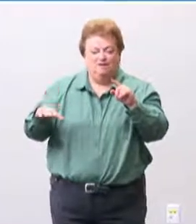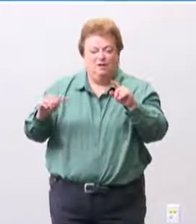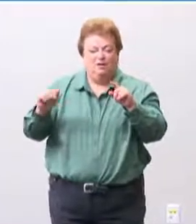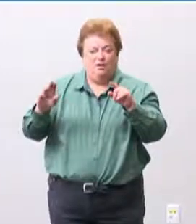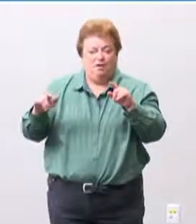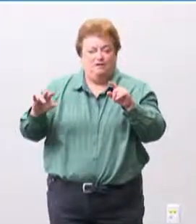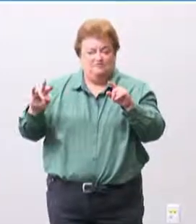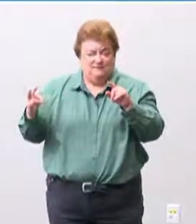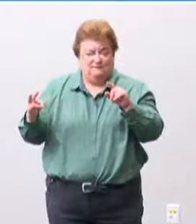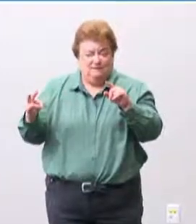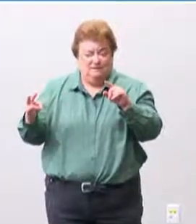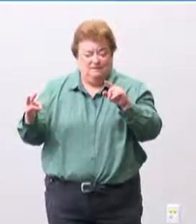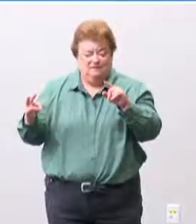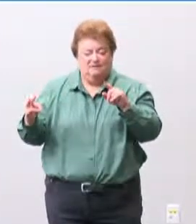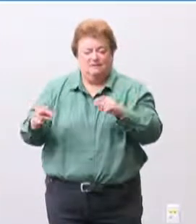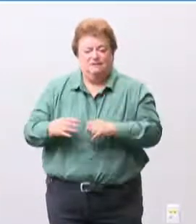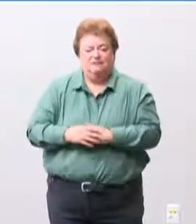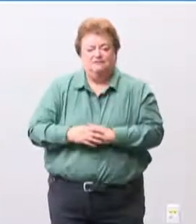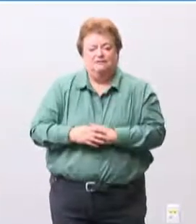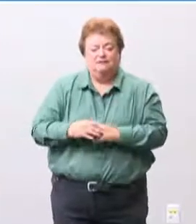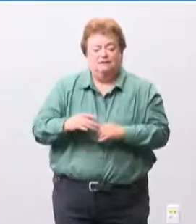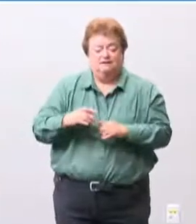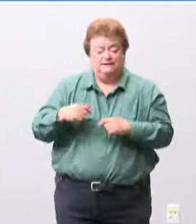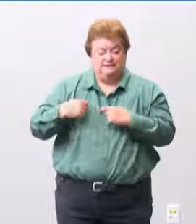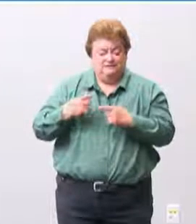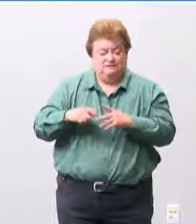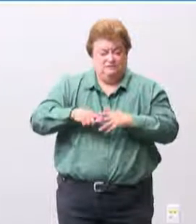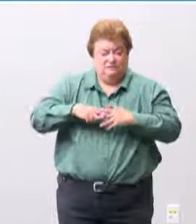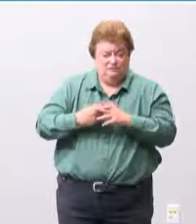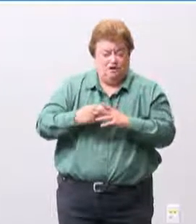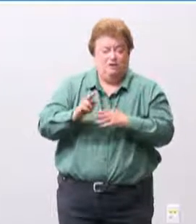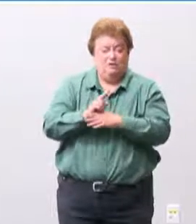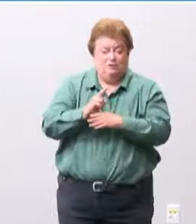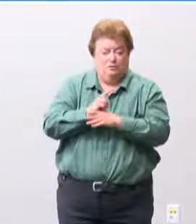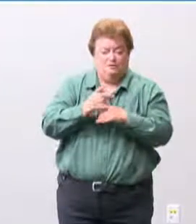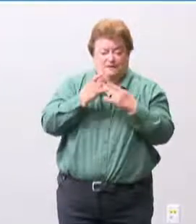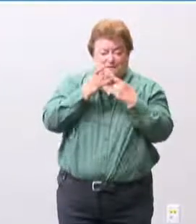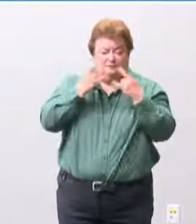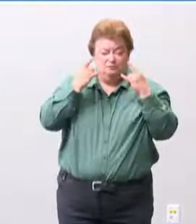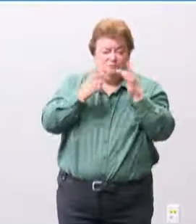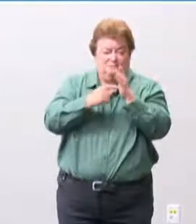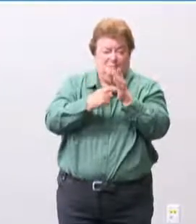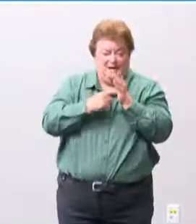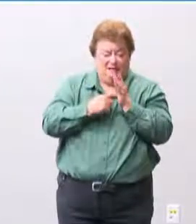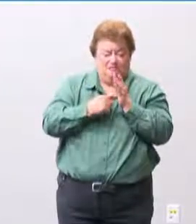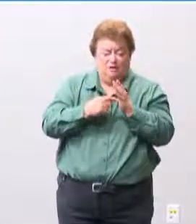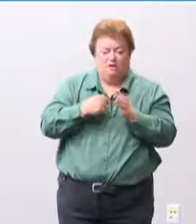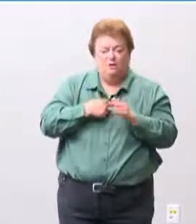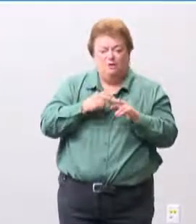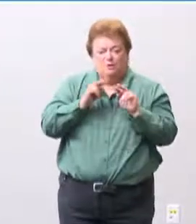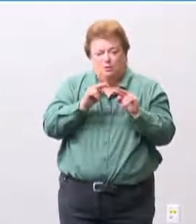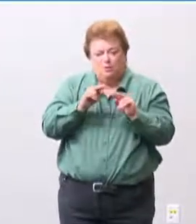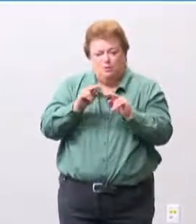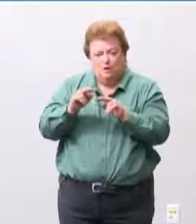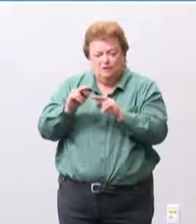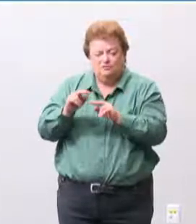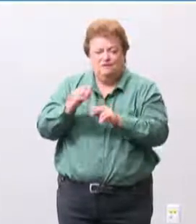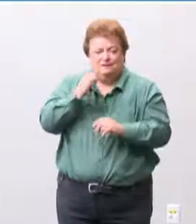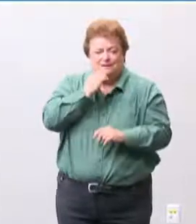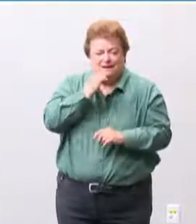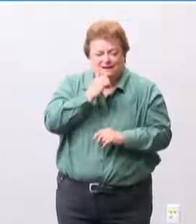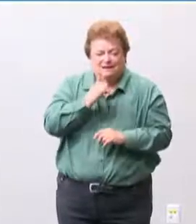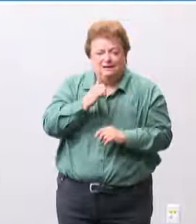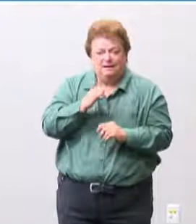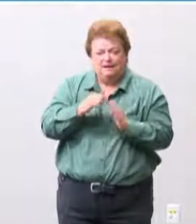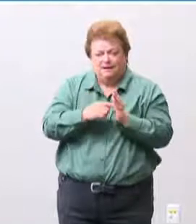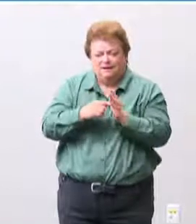7th. Since the implementation of the mask mandate, we have continued to monitor data indicators and review